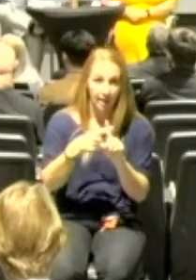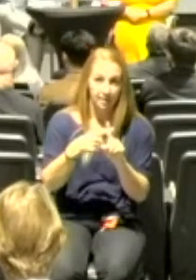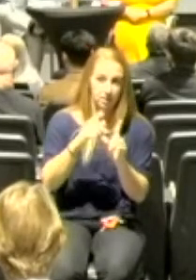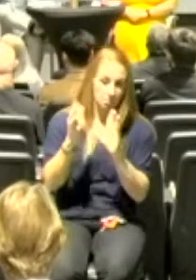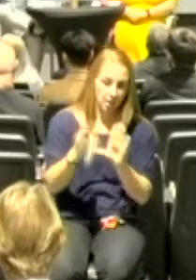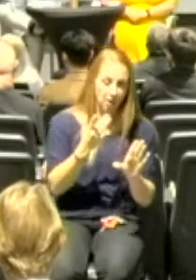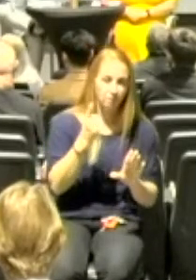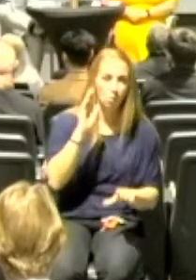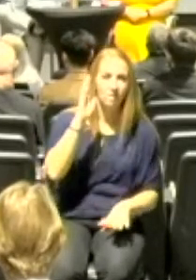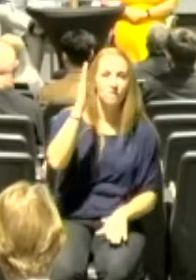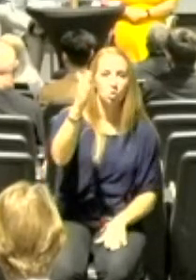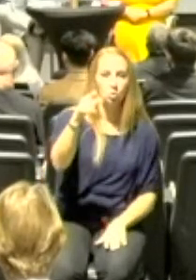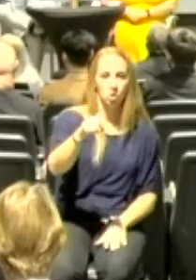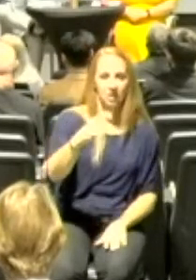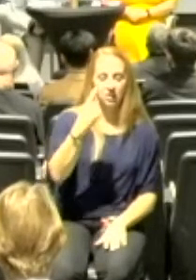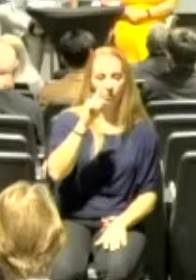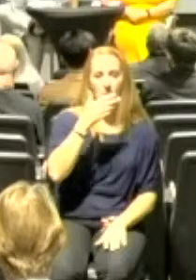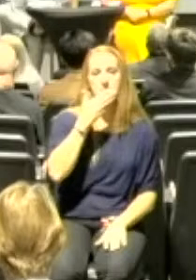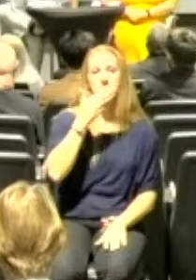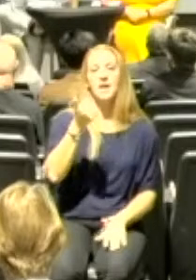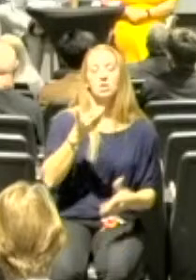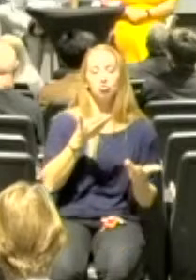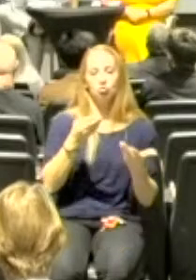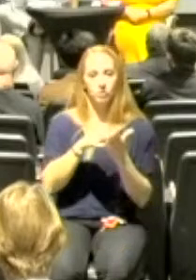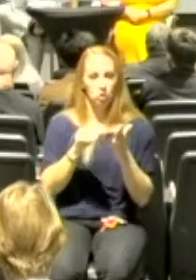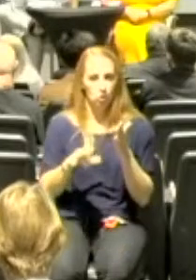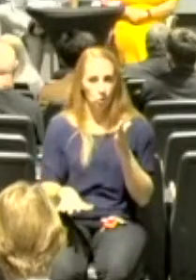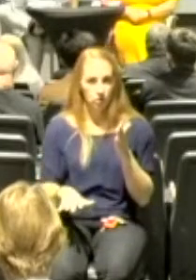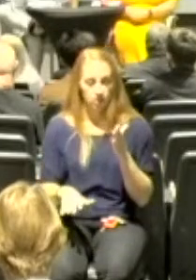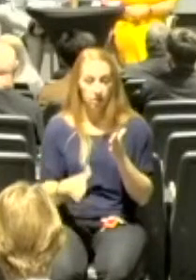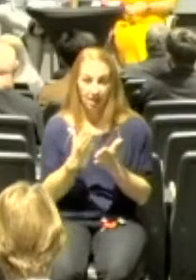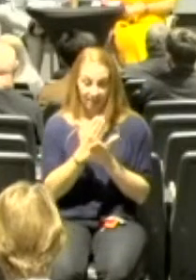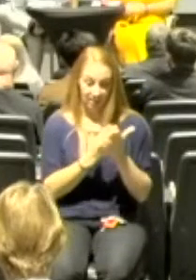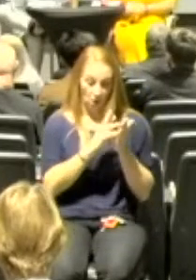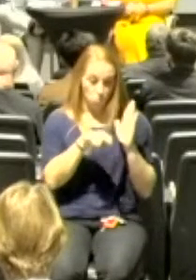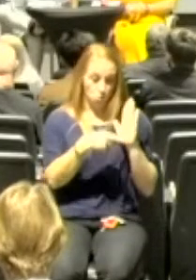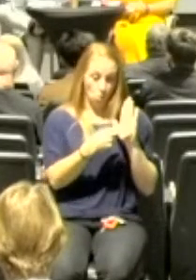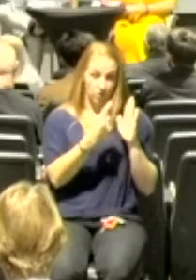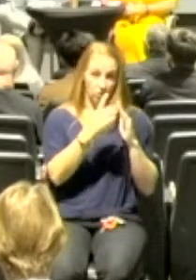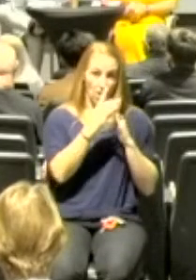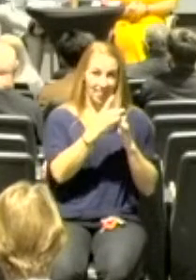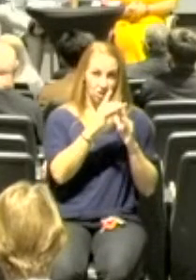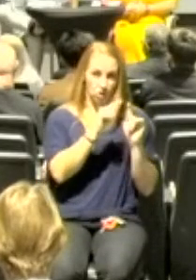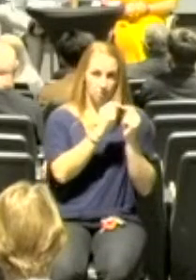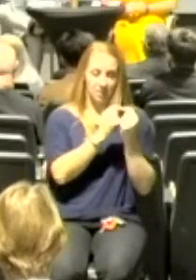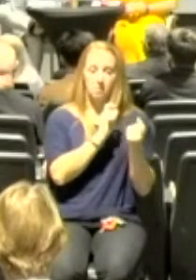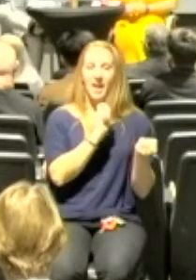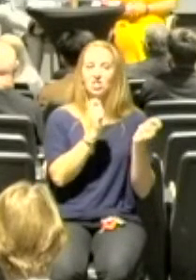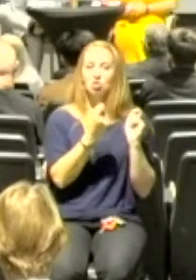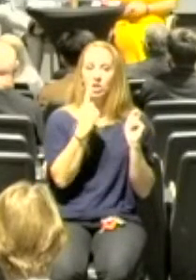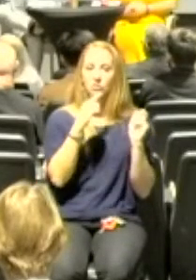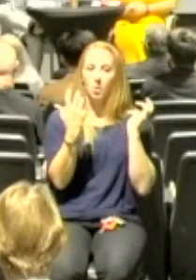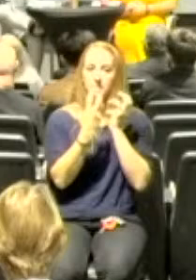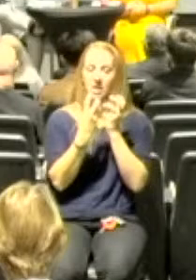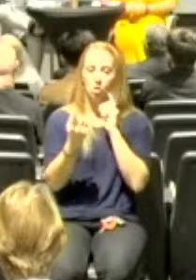for the institution in order to best serve our students. So some of the roles within the leadership team have changed to meet those goals. Earlier, we had a chance to